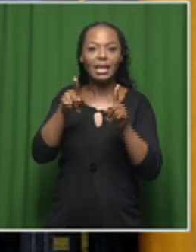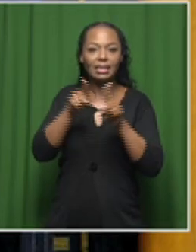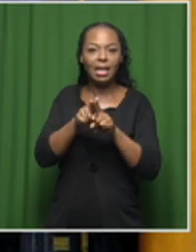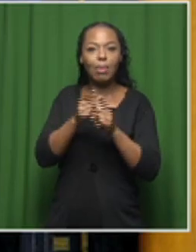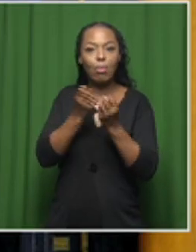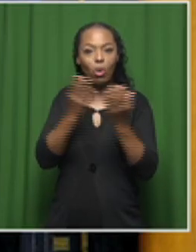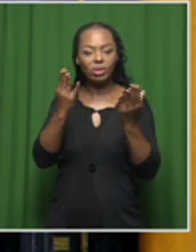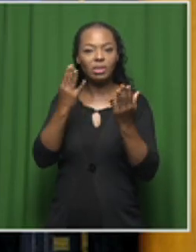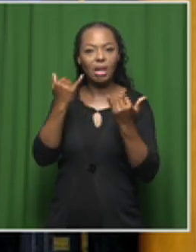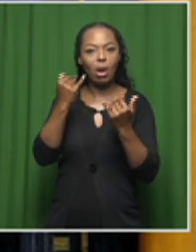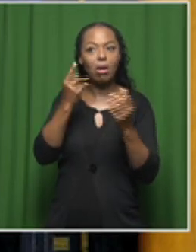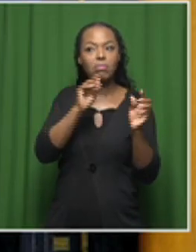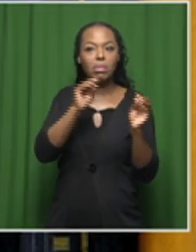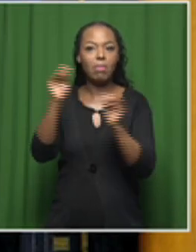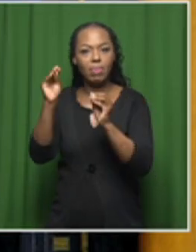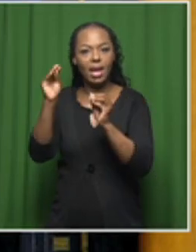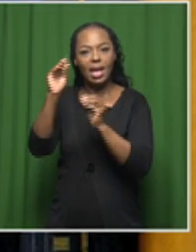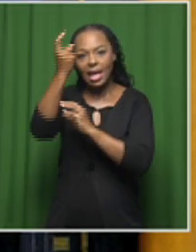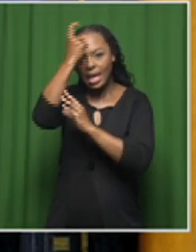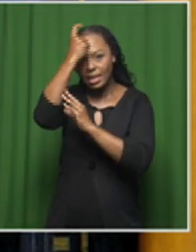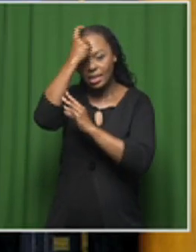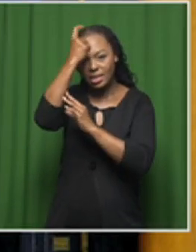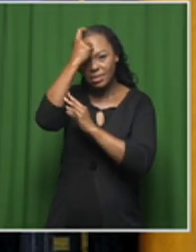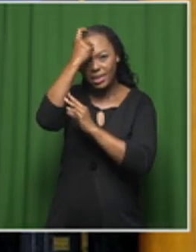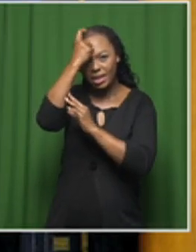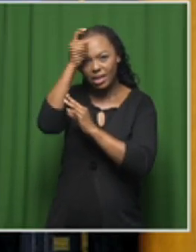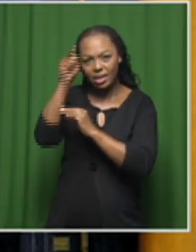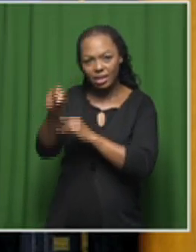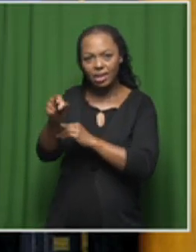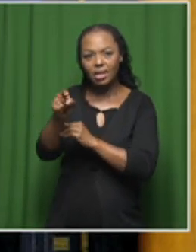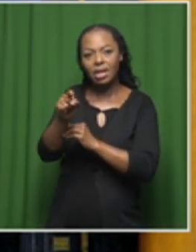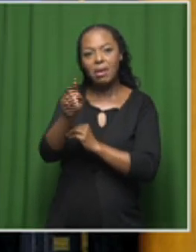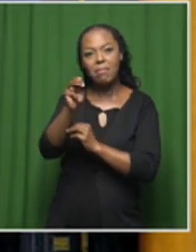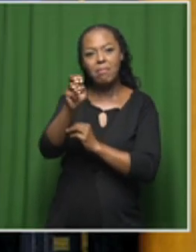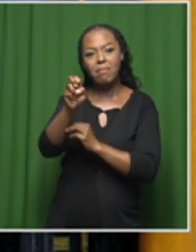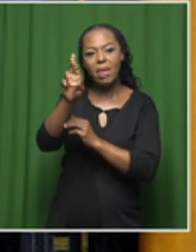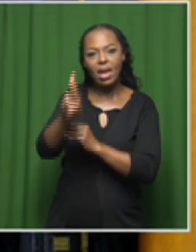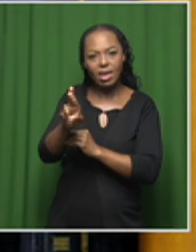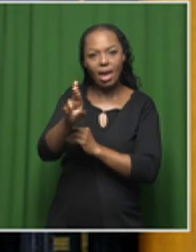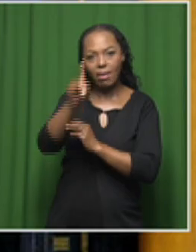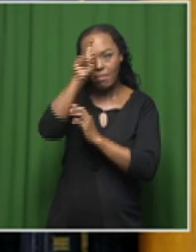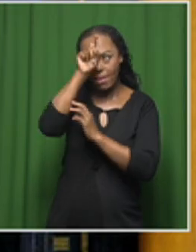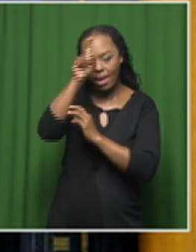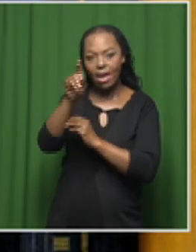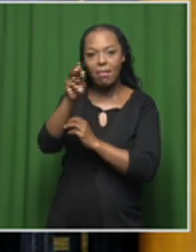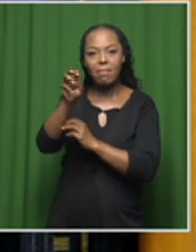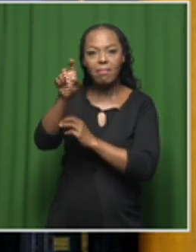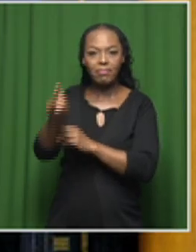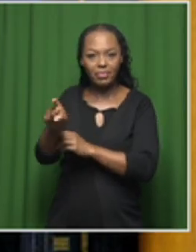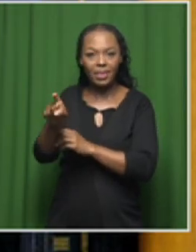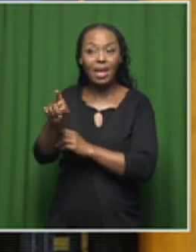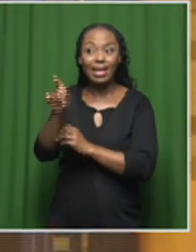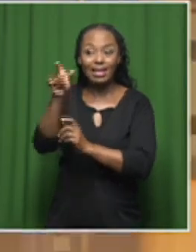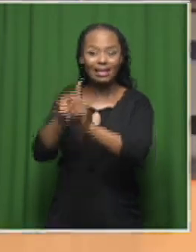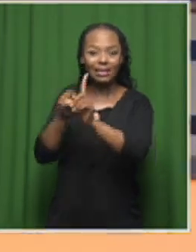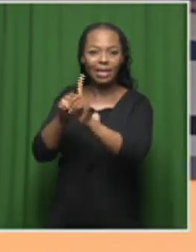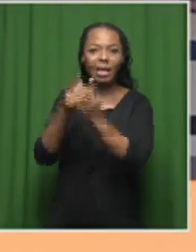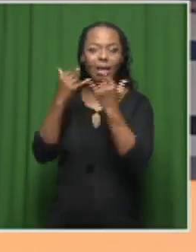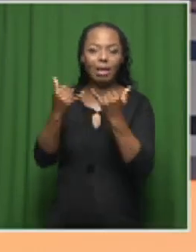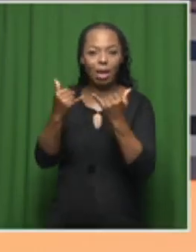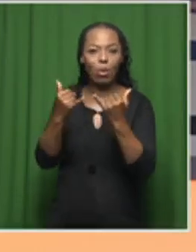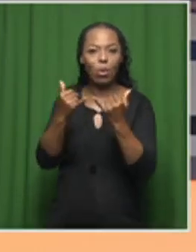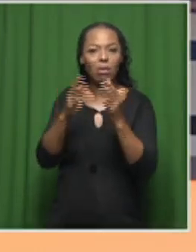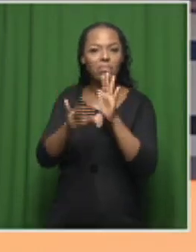in ancient Egypt, where producer Michael Mayer was, of course, inspired to present it to us through the eyes of the awed archaeologists who may have discovered the